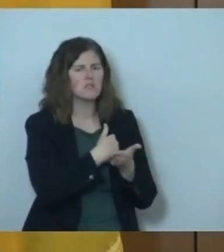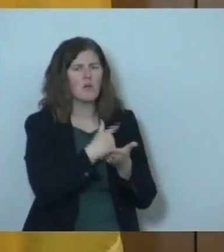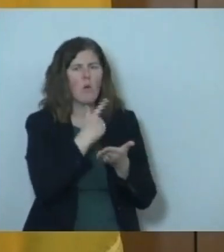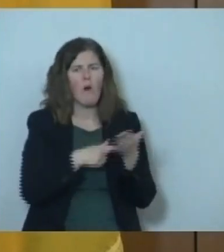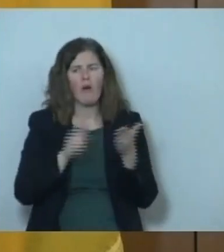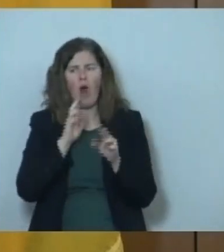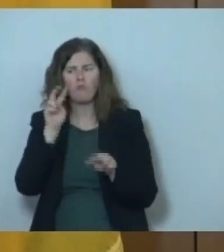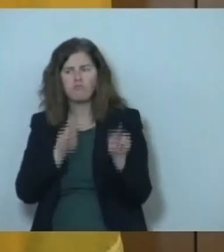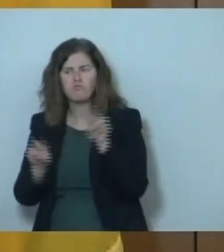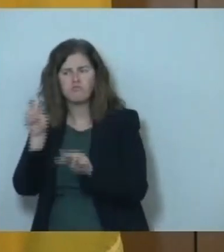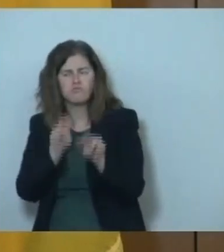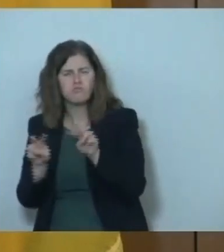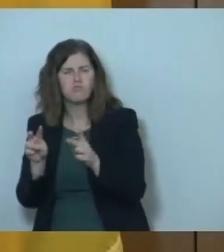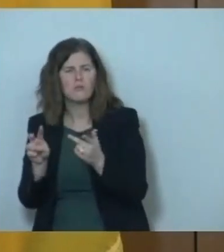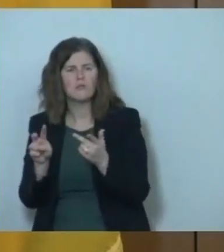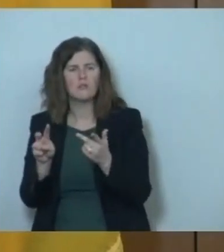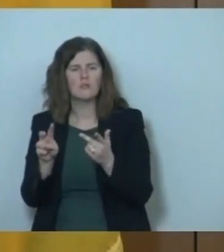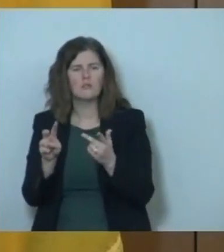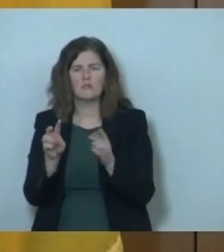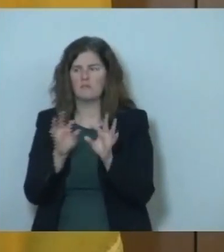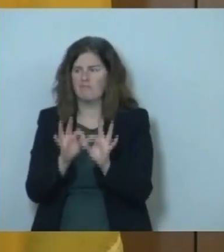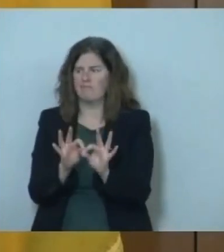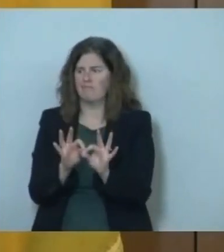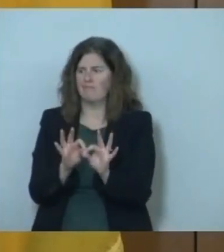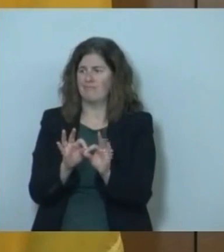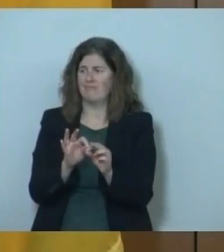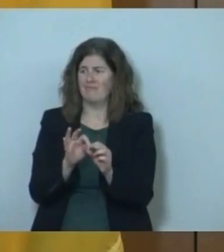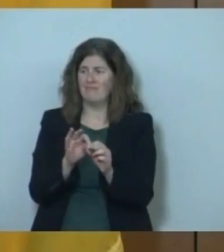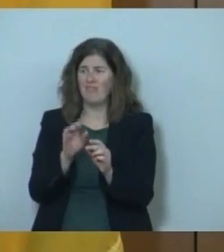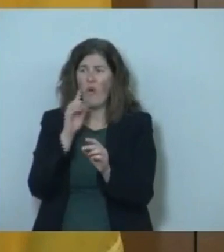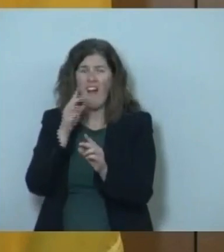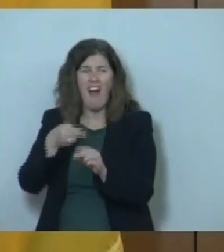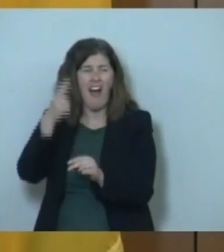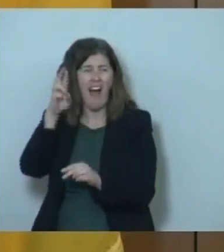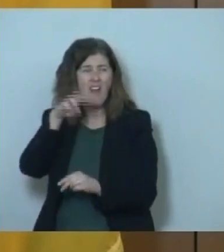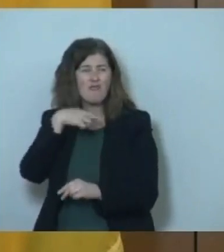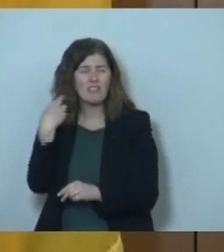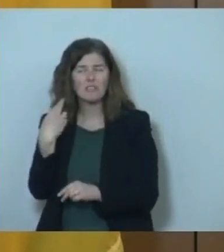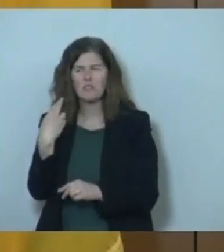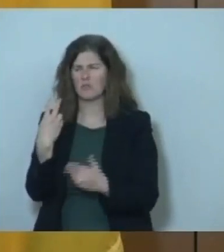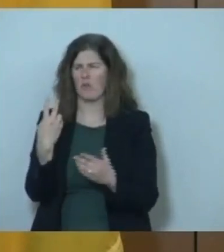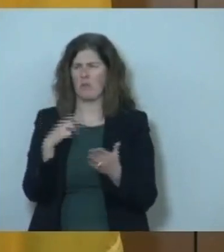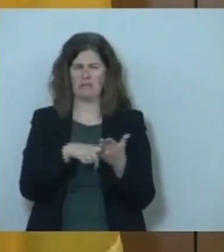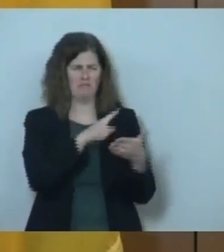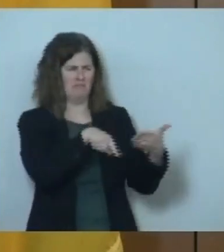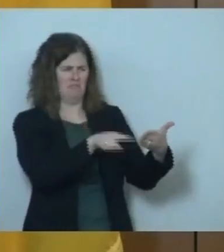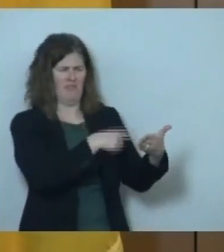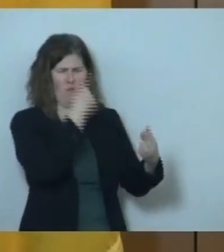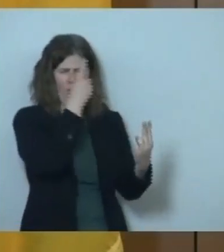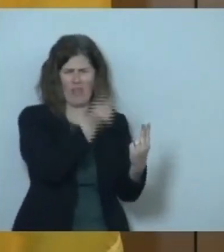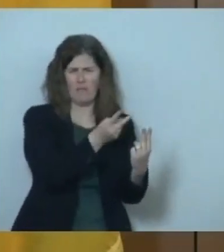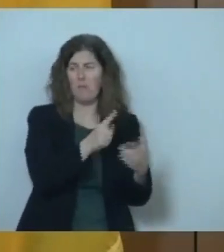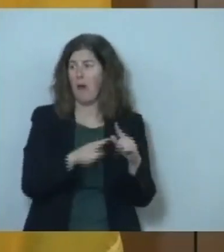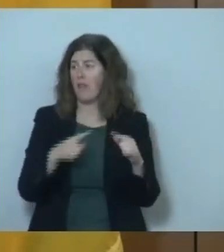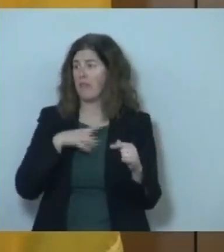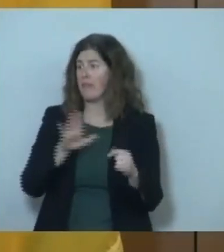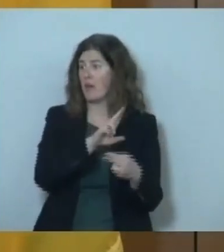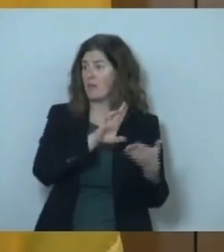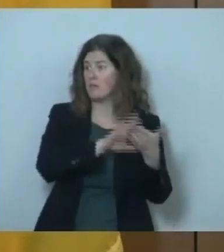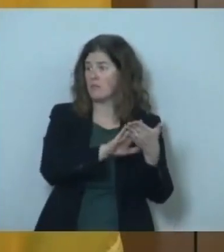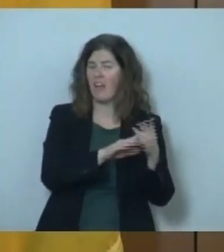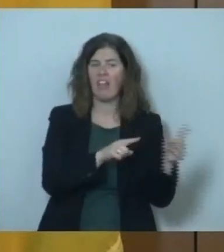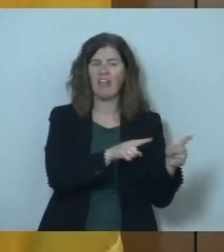is, particularly in essential high-risk workplaces. So what's the shout out then? Well, the shout out is they didn't